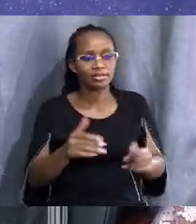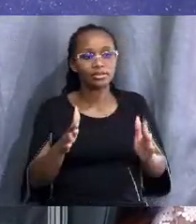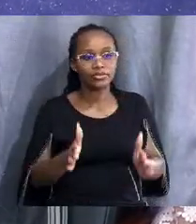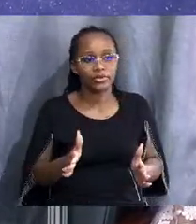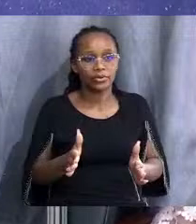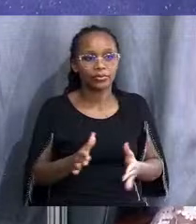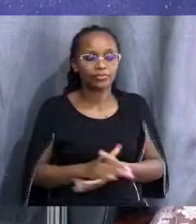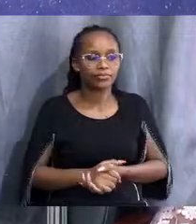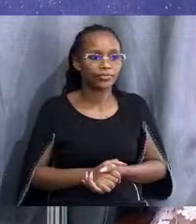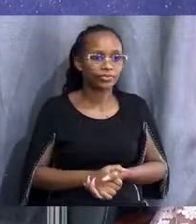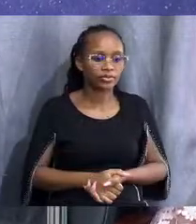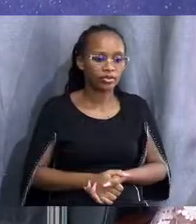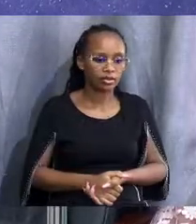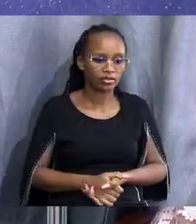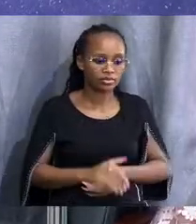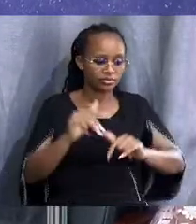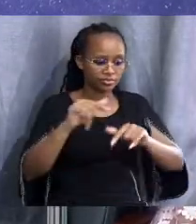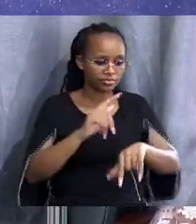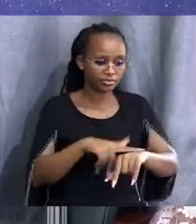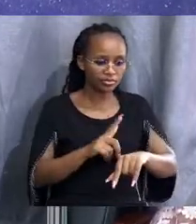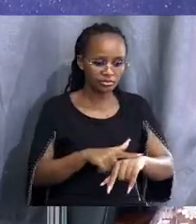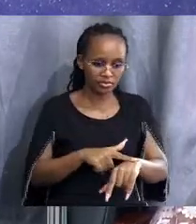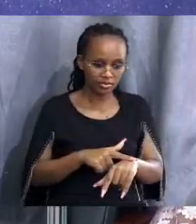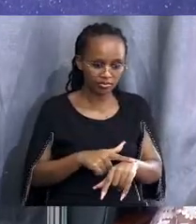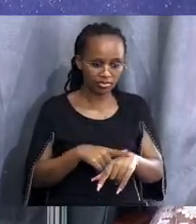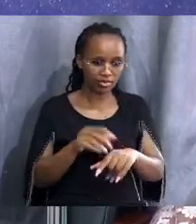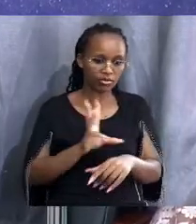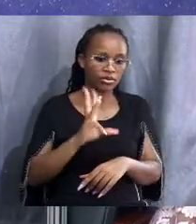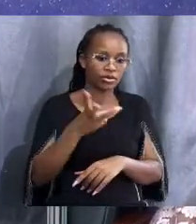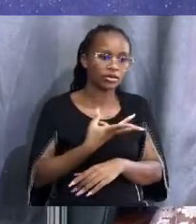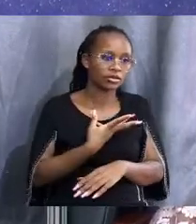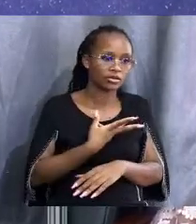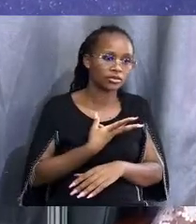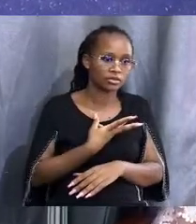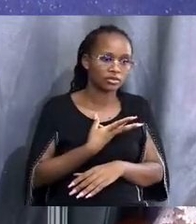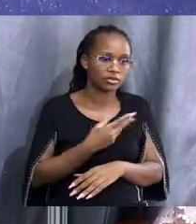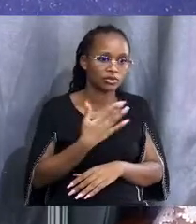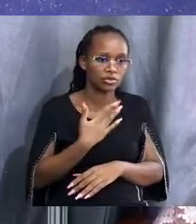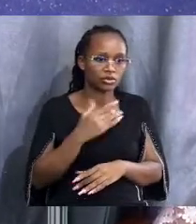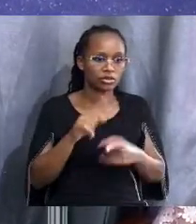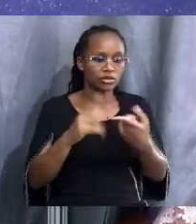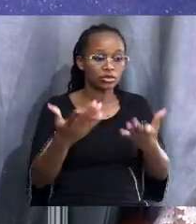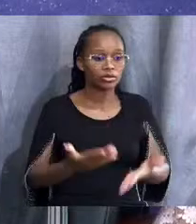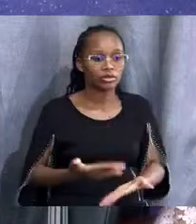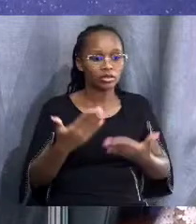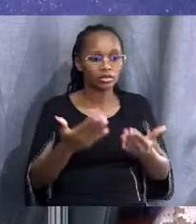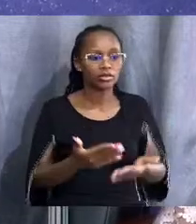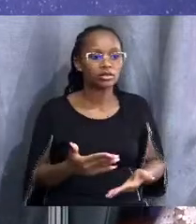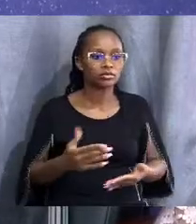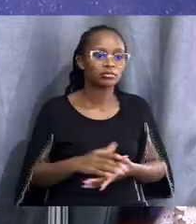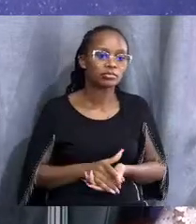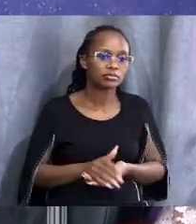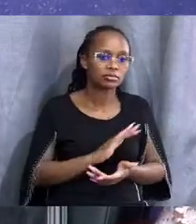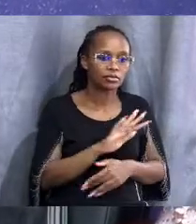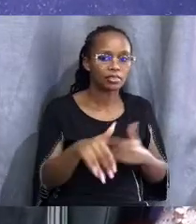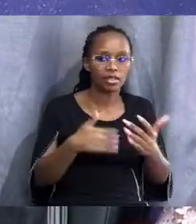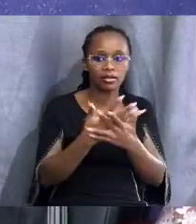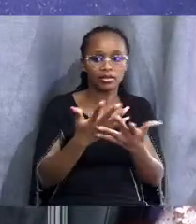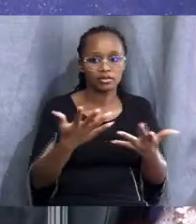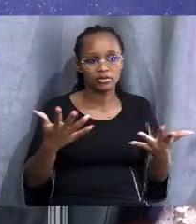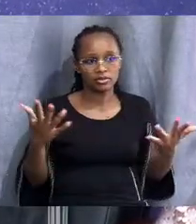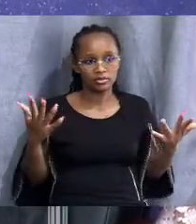savior. This moment, I want to welcome all of